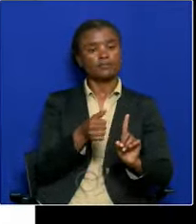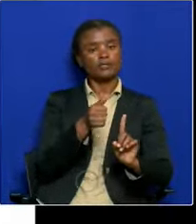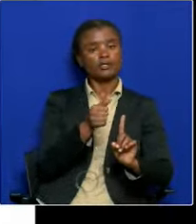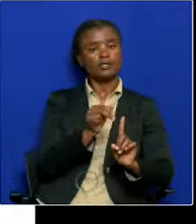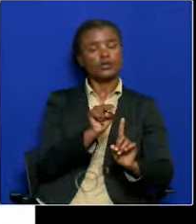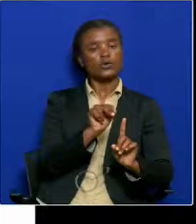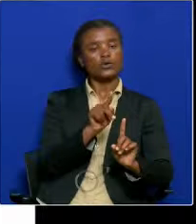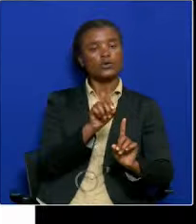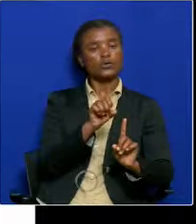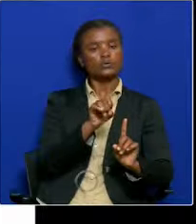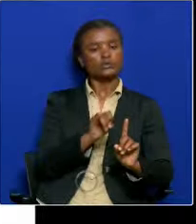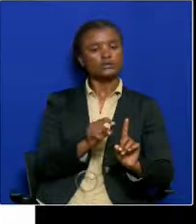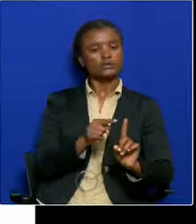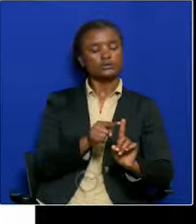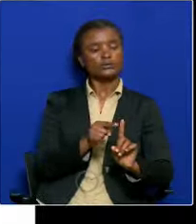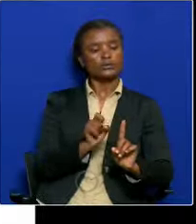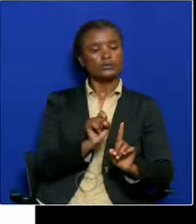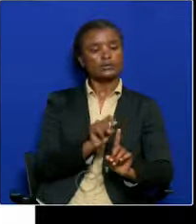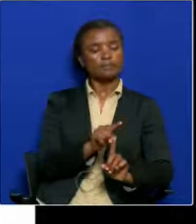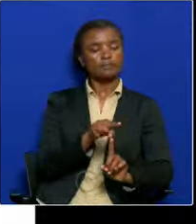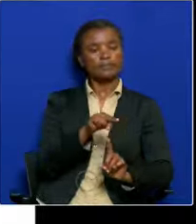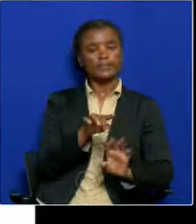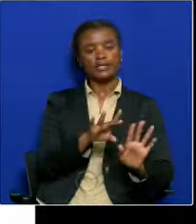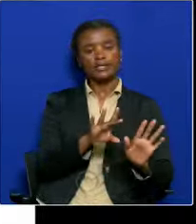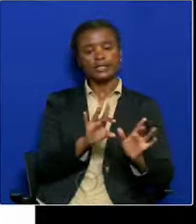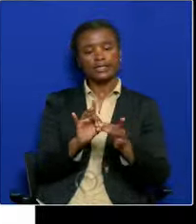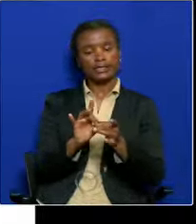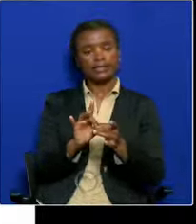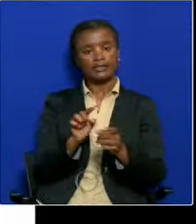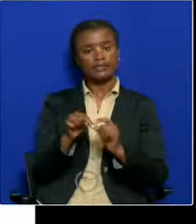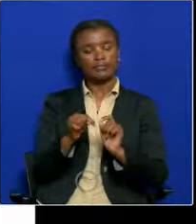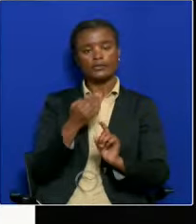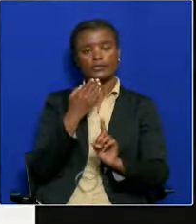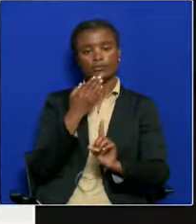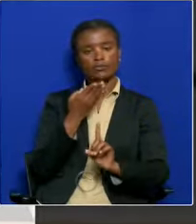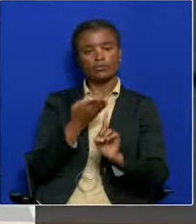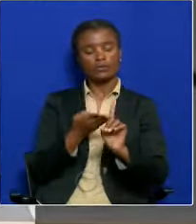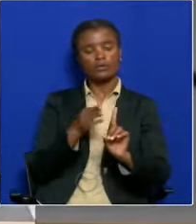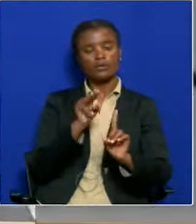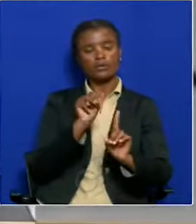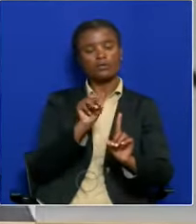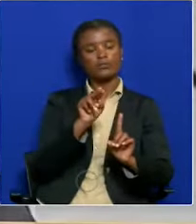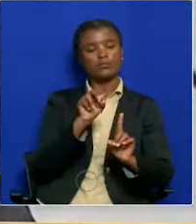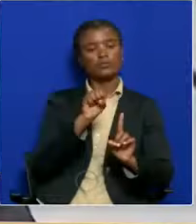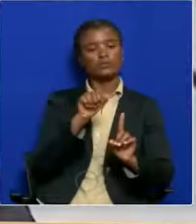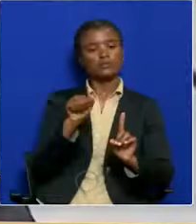about Musa Kaula. Yes. That's when he was